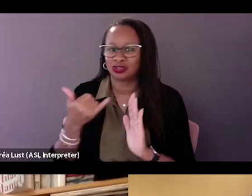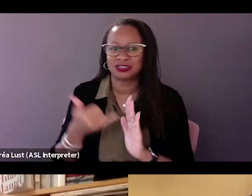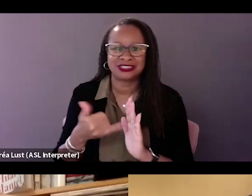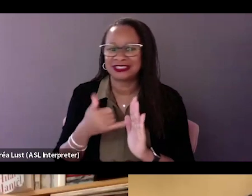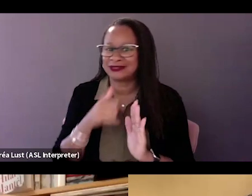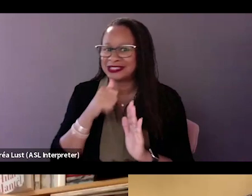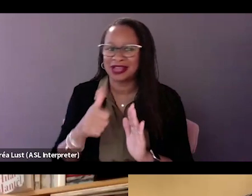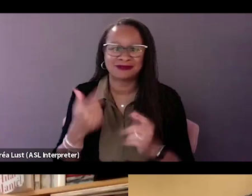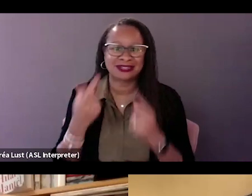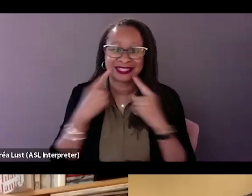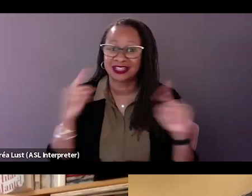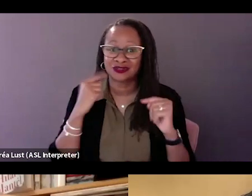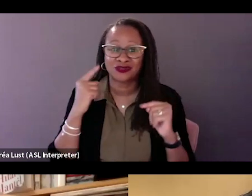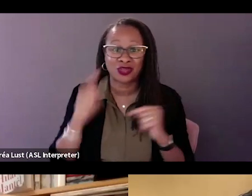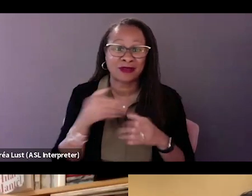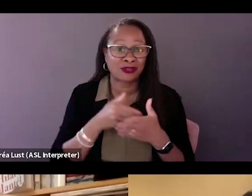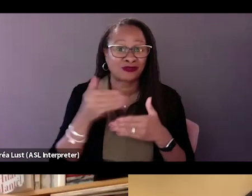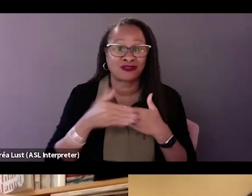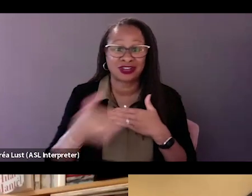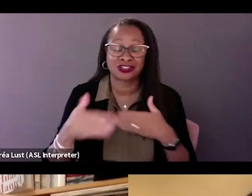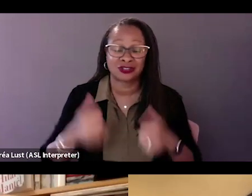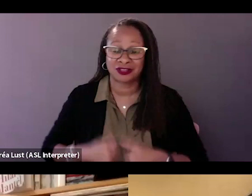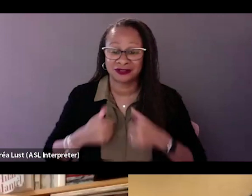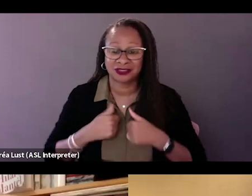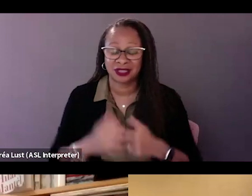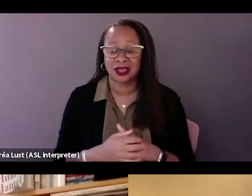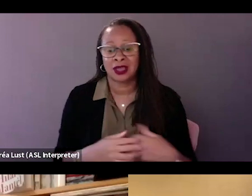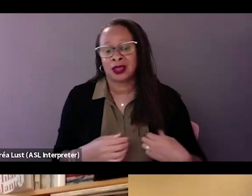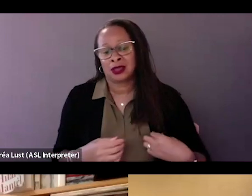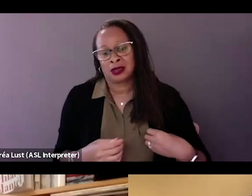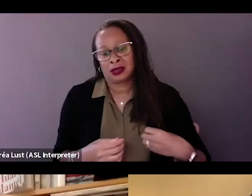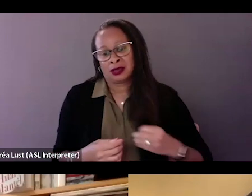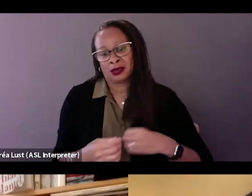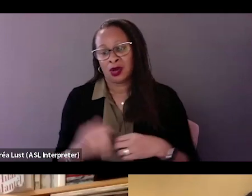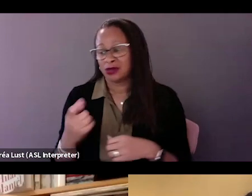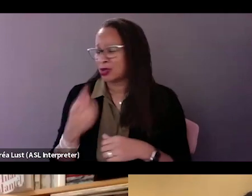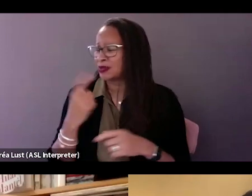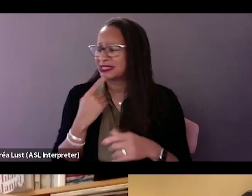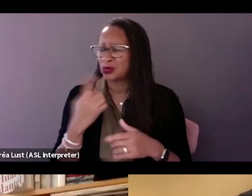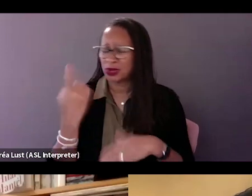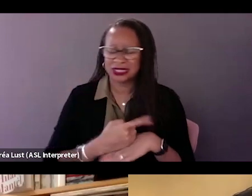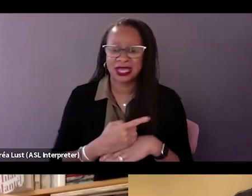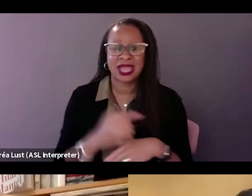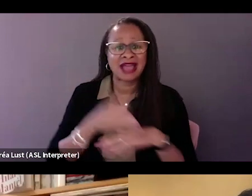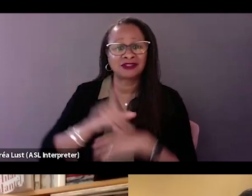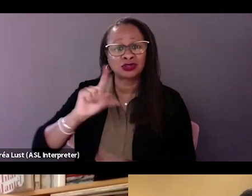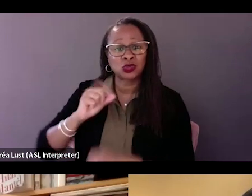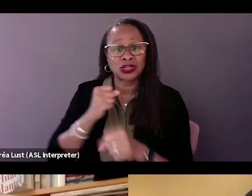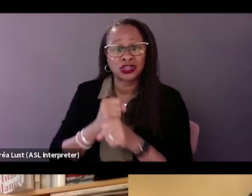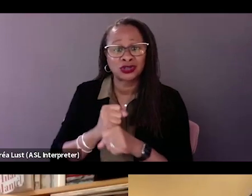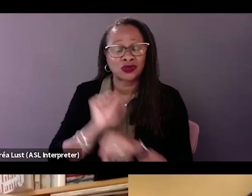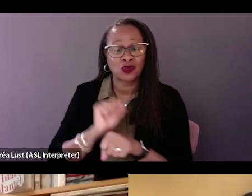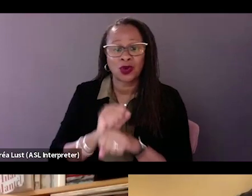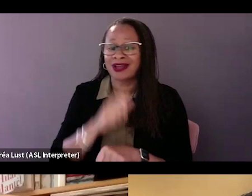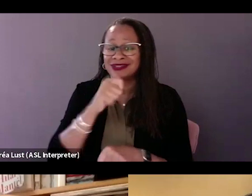them. I remember on one of the days somebody was saying that, after 20 years of work, I don't have financial